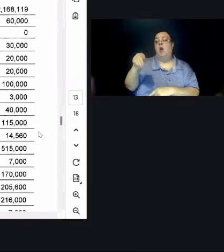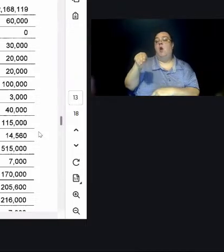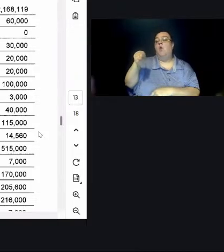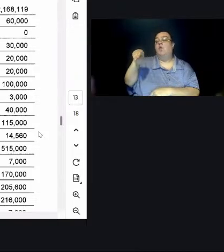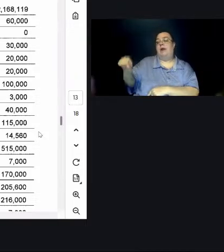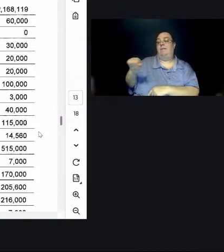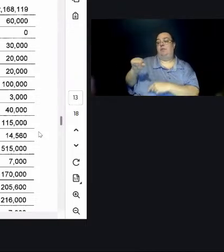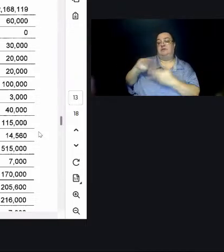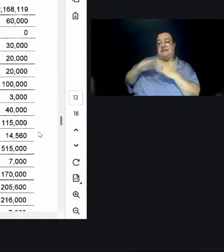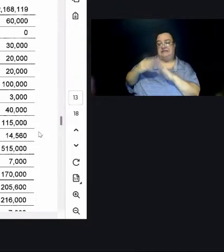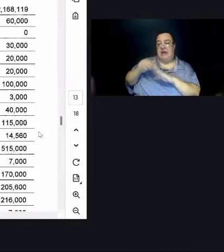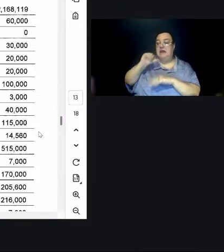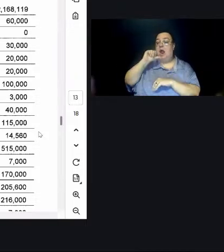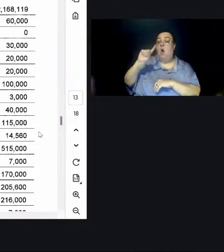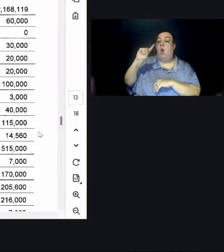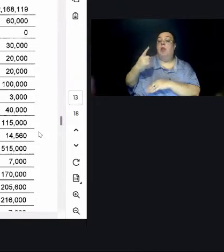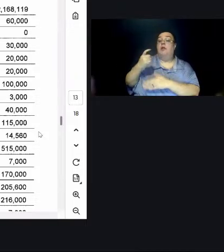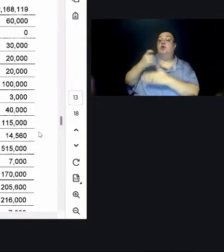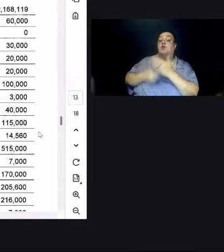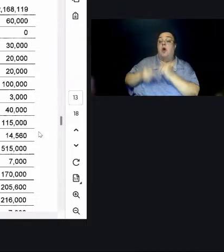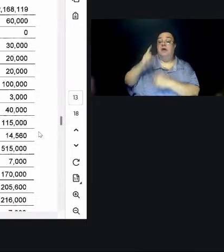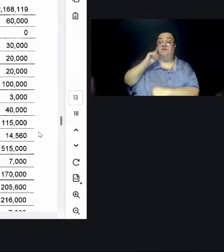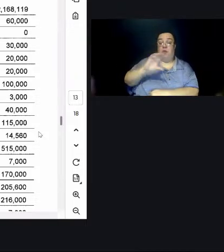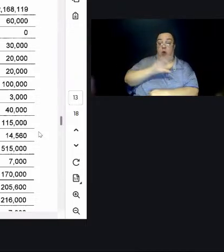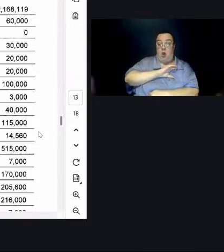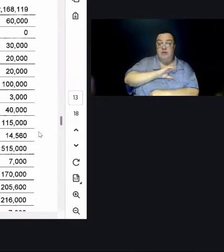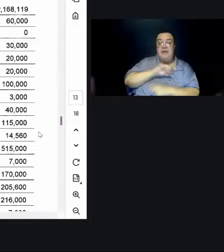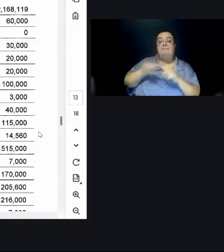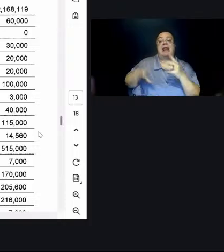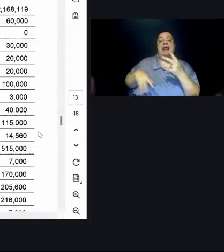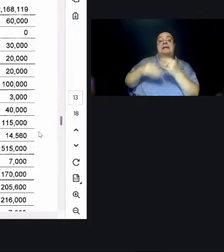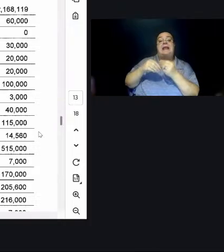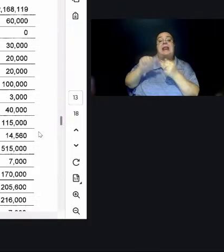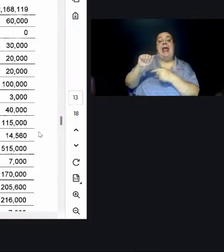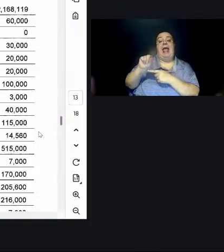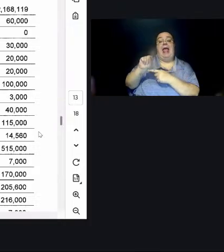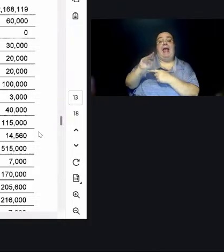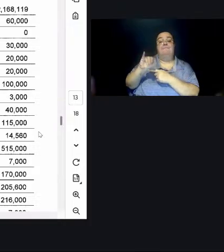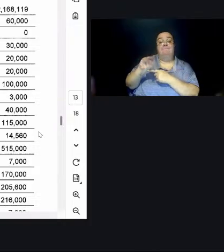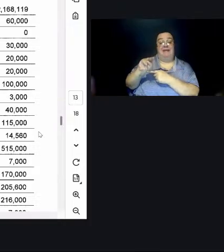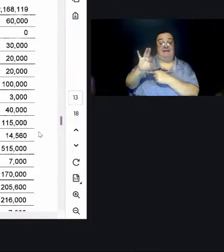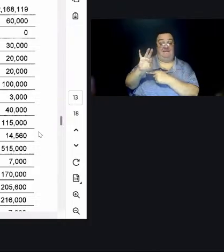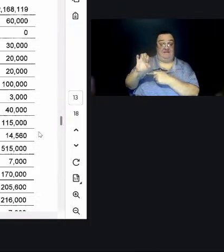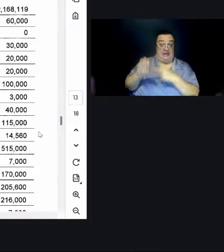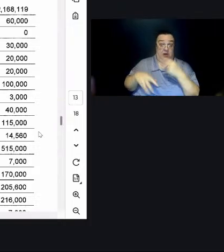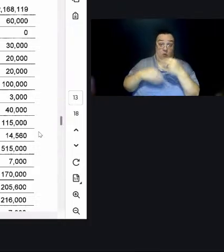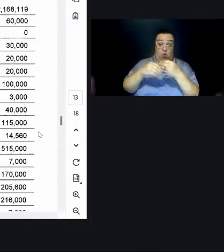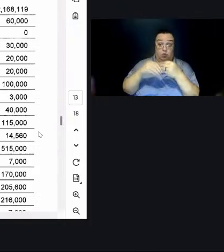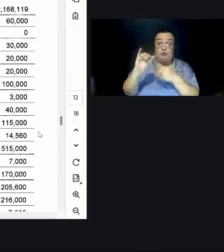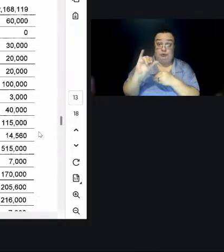the cost of the officers, but an additional administrative fee on top. So the